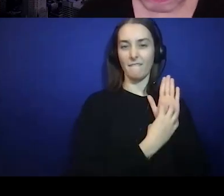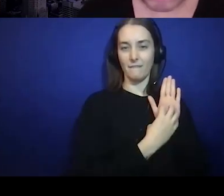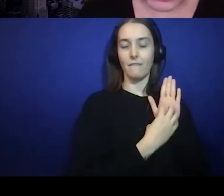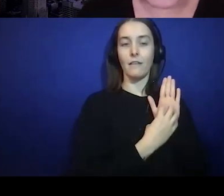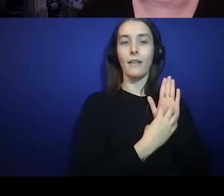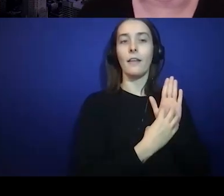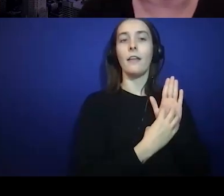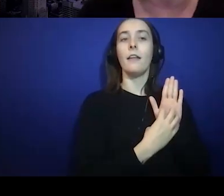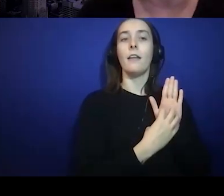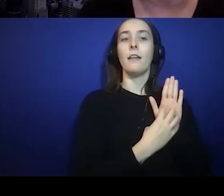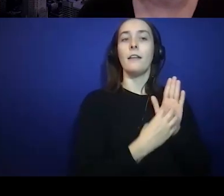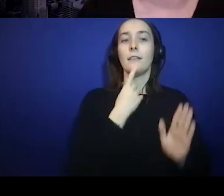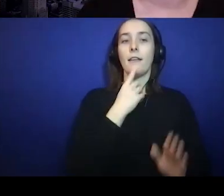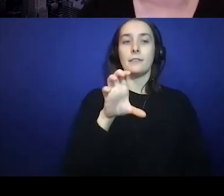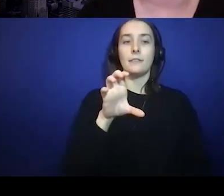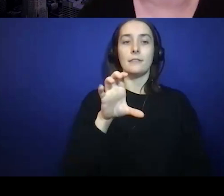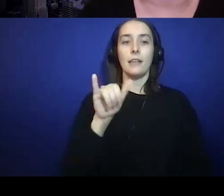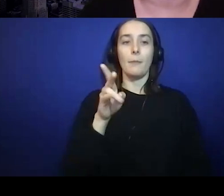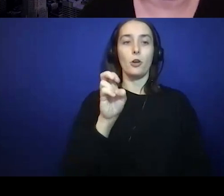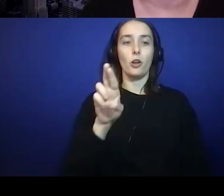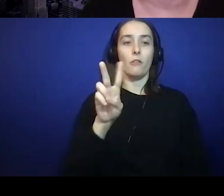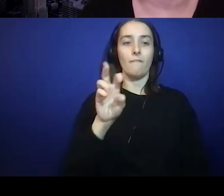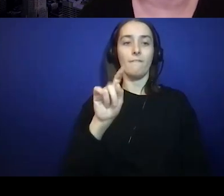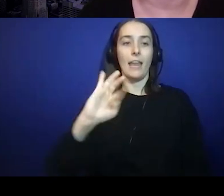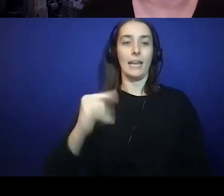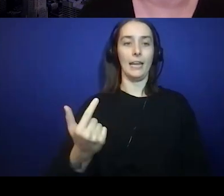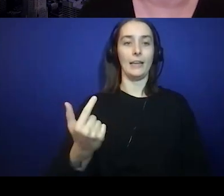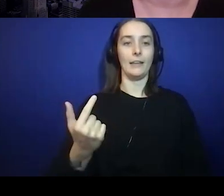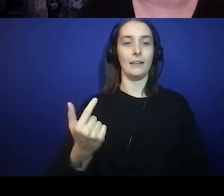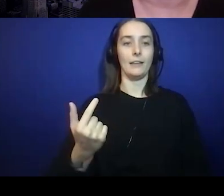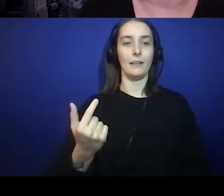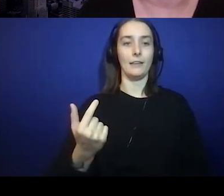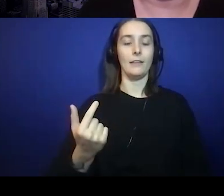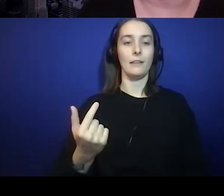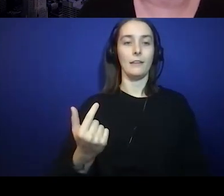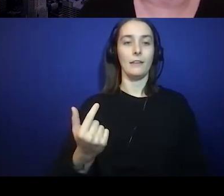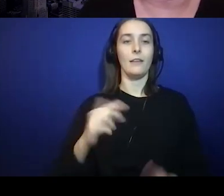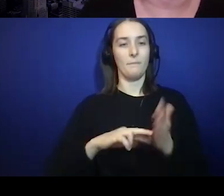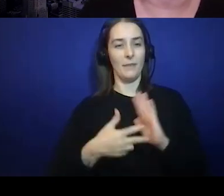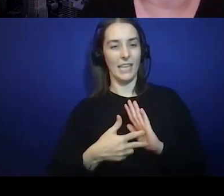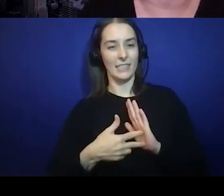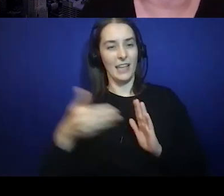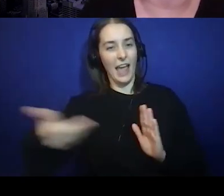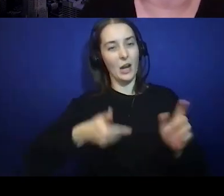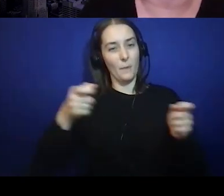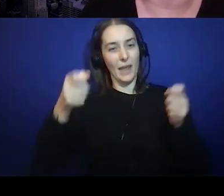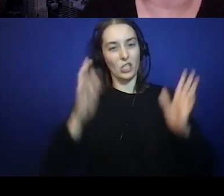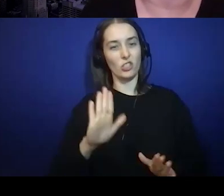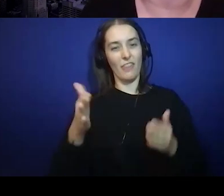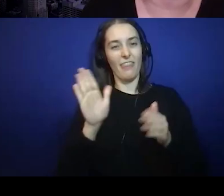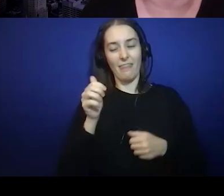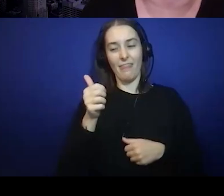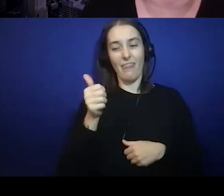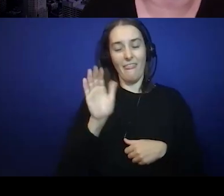paraphrasing. It says, cyber vetting, which uh, refers to hiring managers'